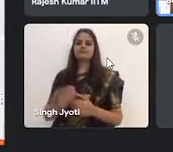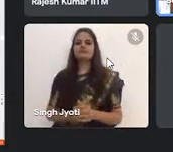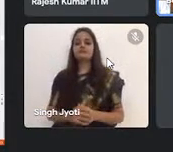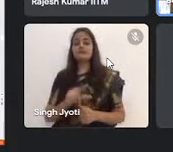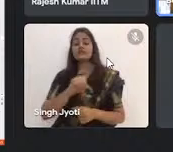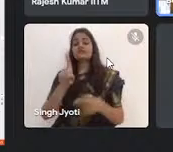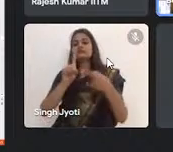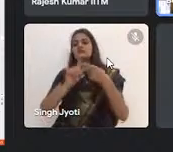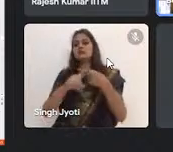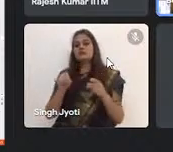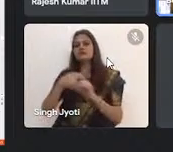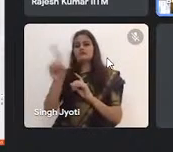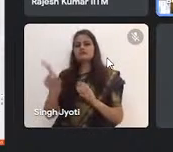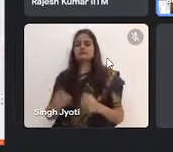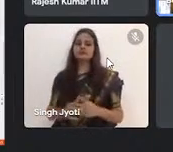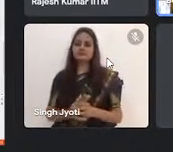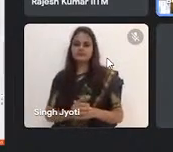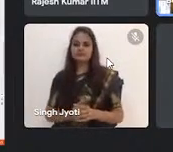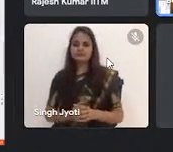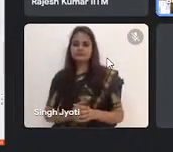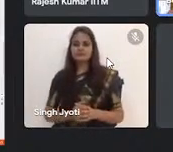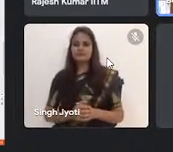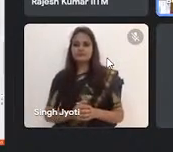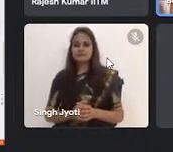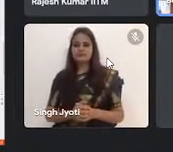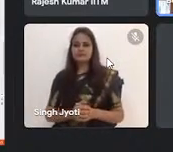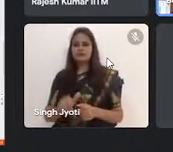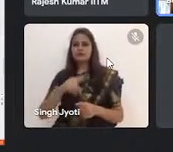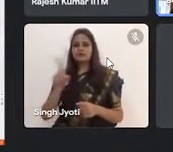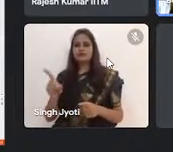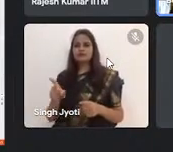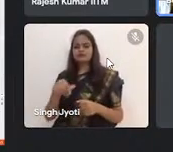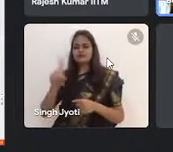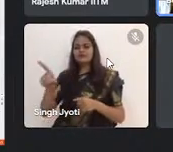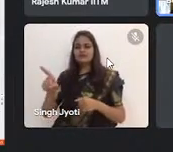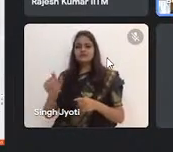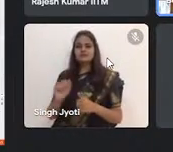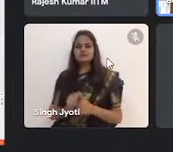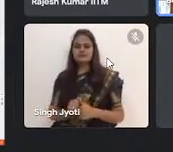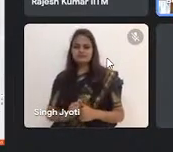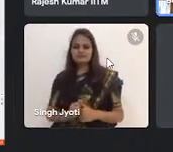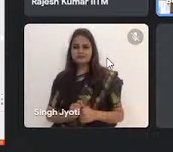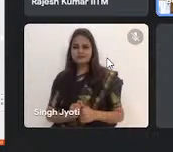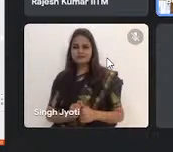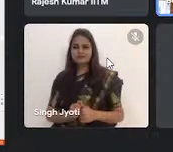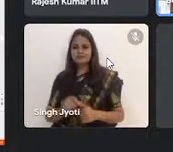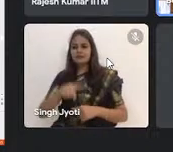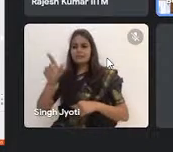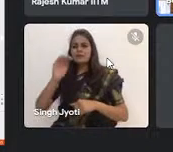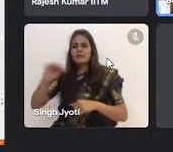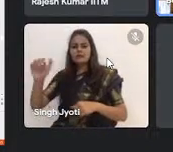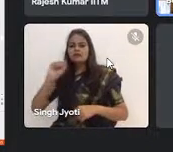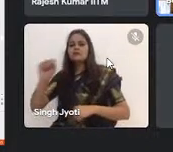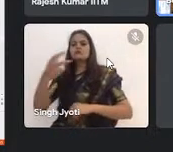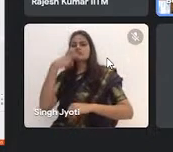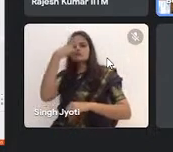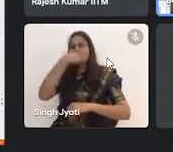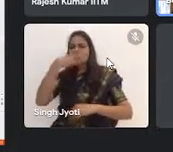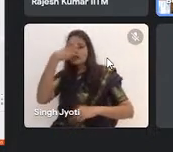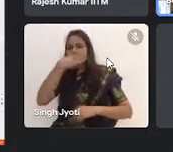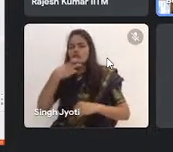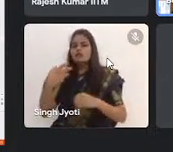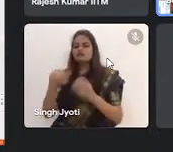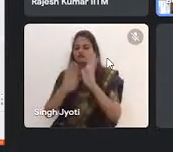potential to have a positive impact on the development of speech processing where a child